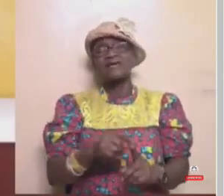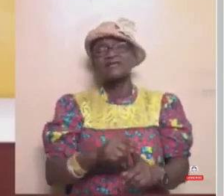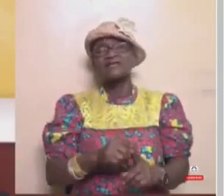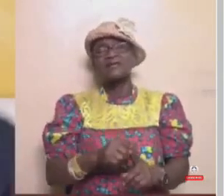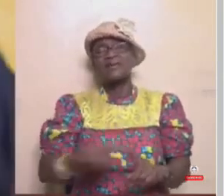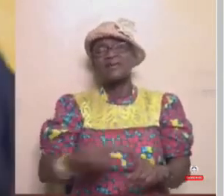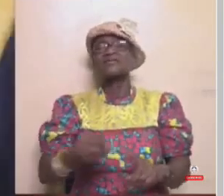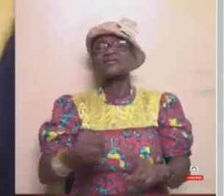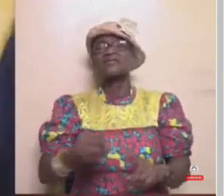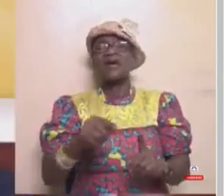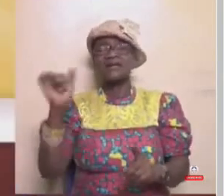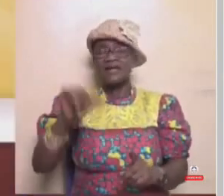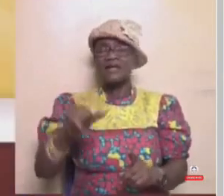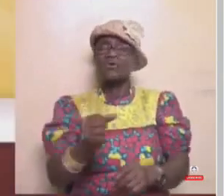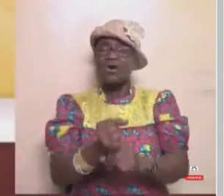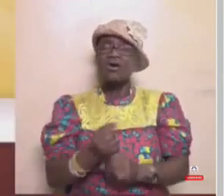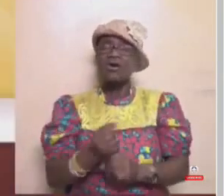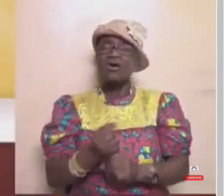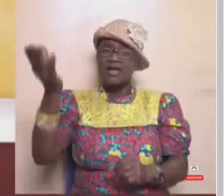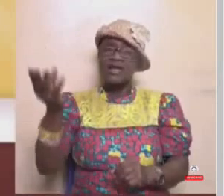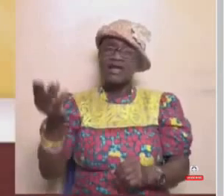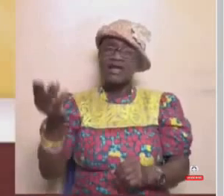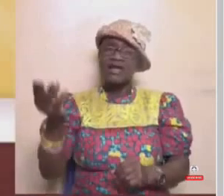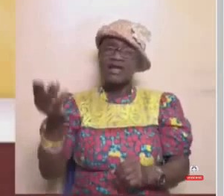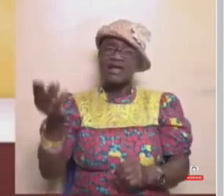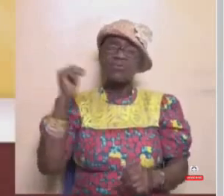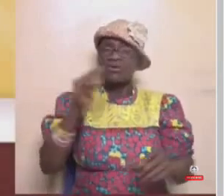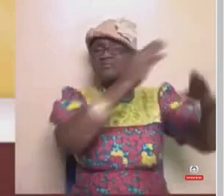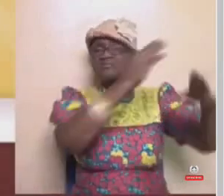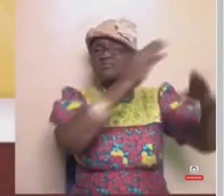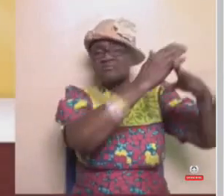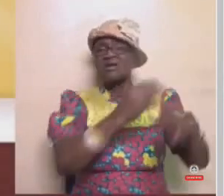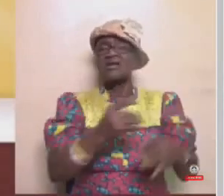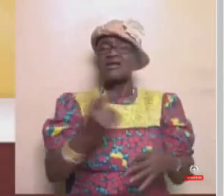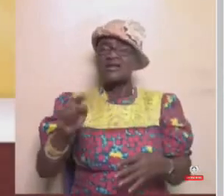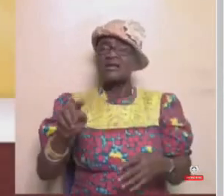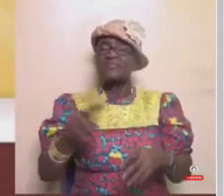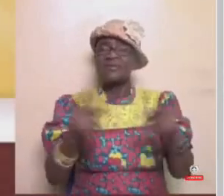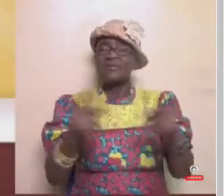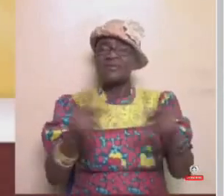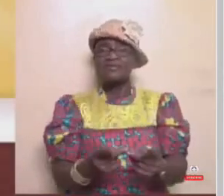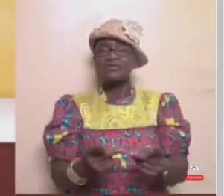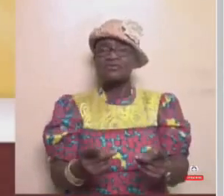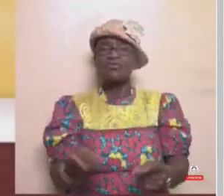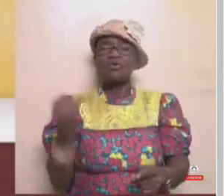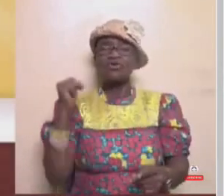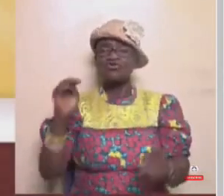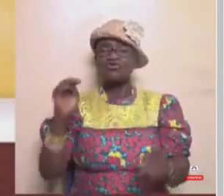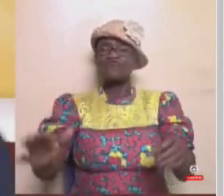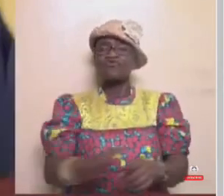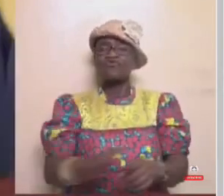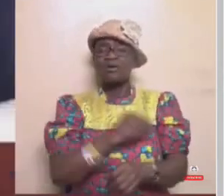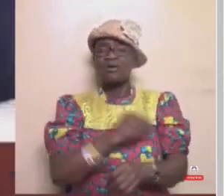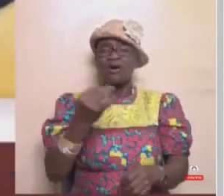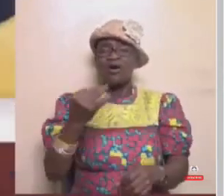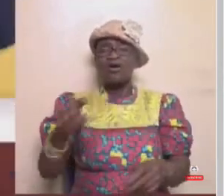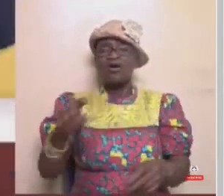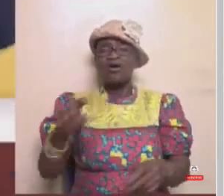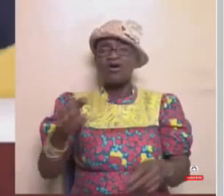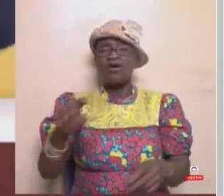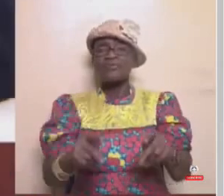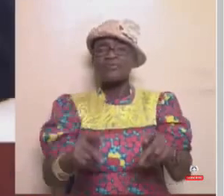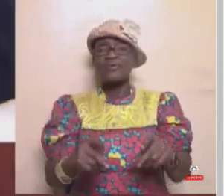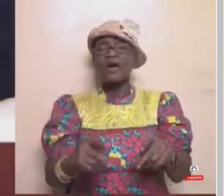obstacle. The crowd had filled all the rooms, and they looked what to do. The Bible said they broke